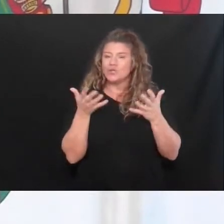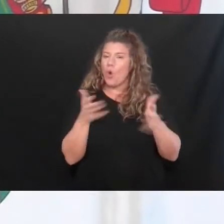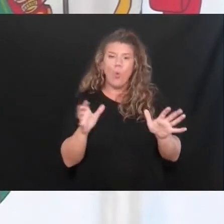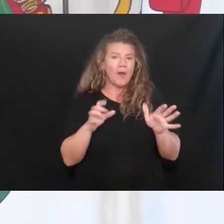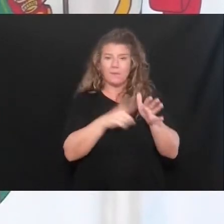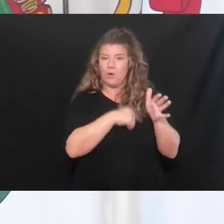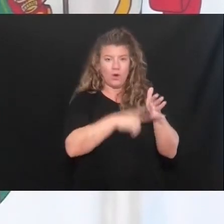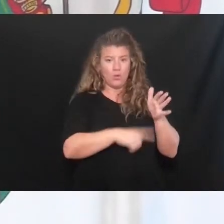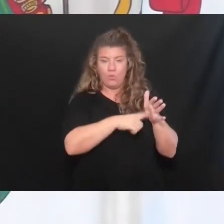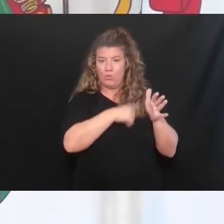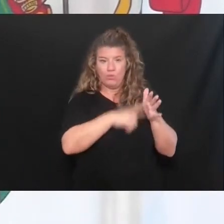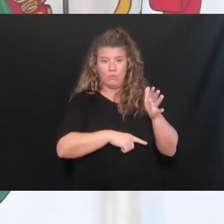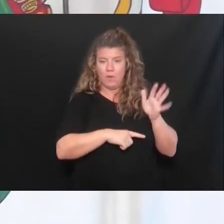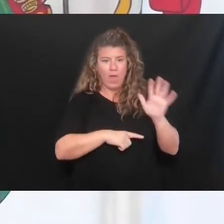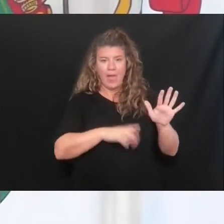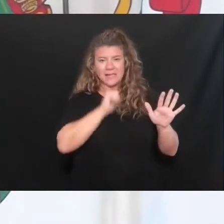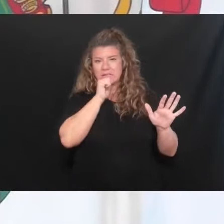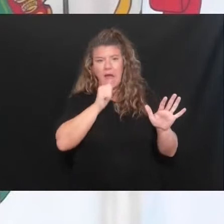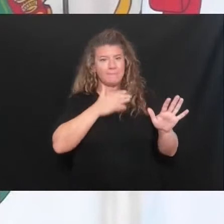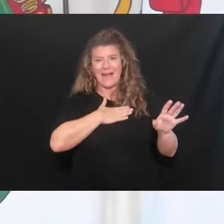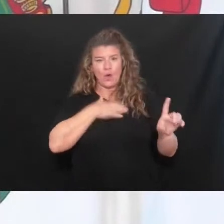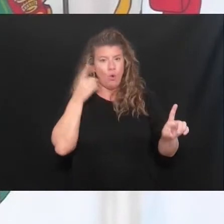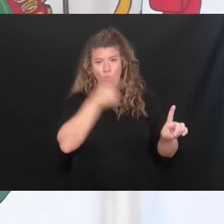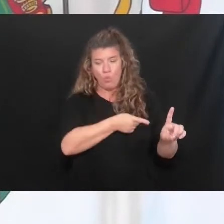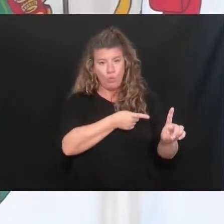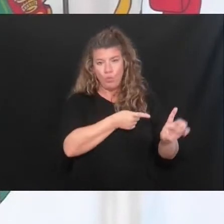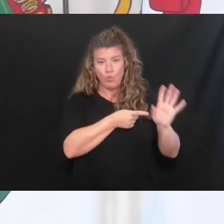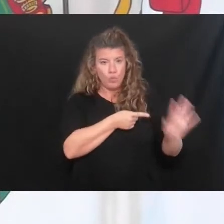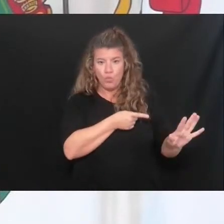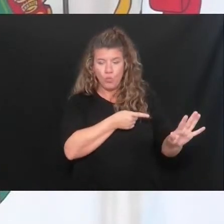critical, we're